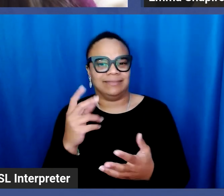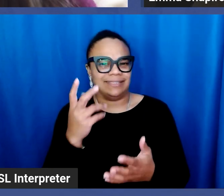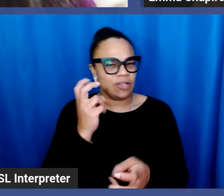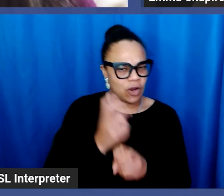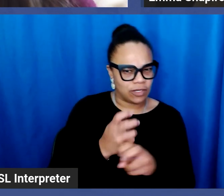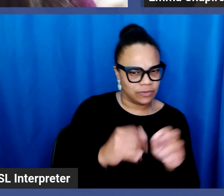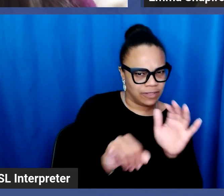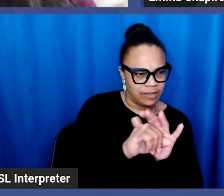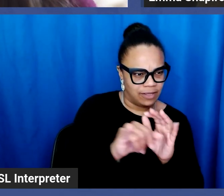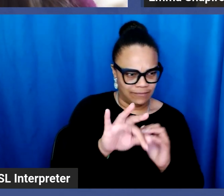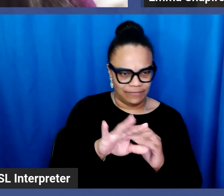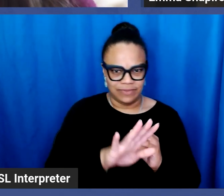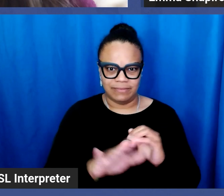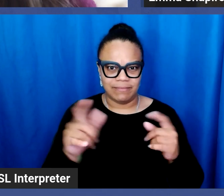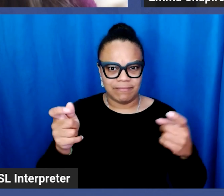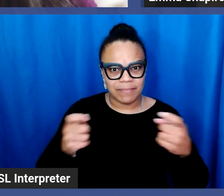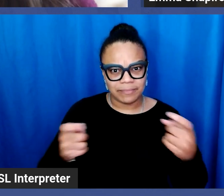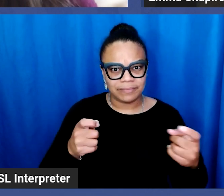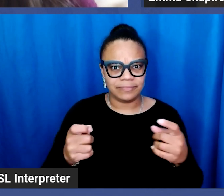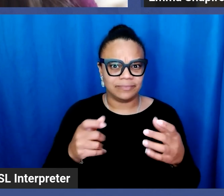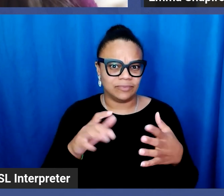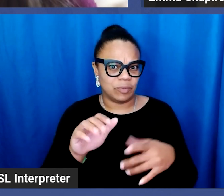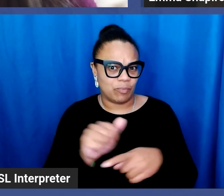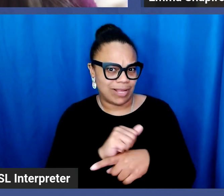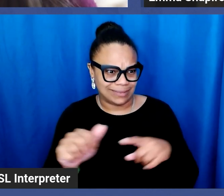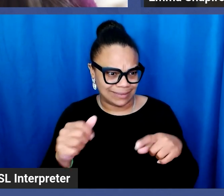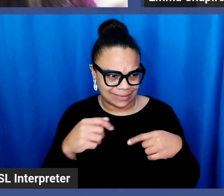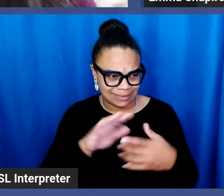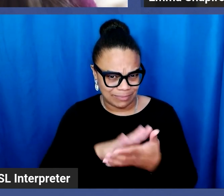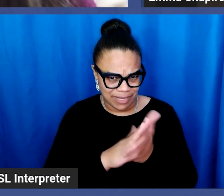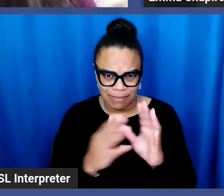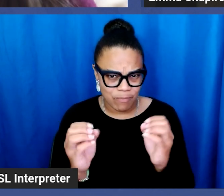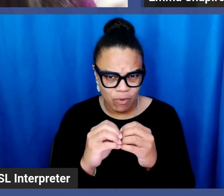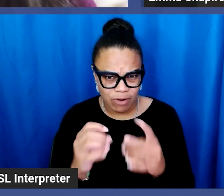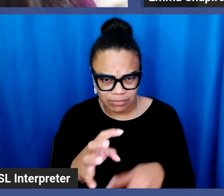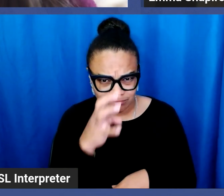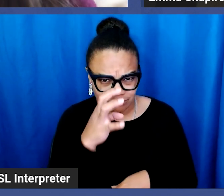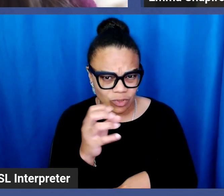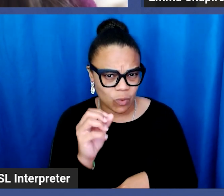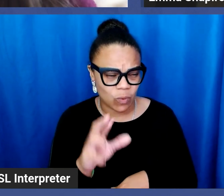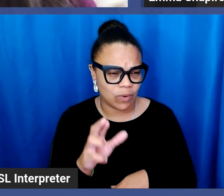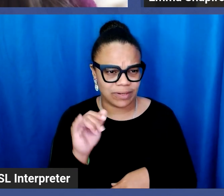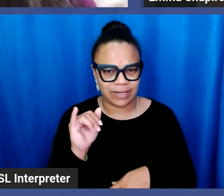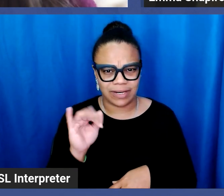moderation practices have become more stringent or whether the